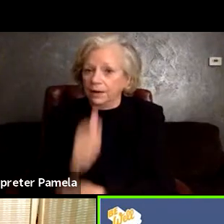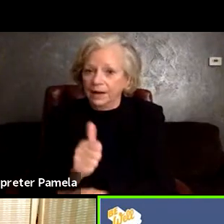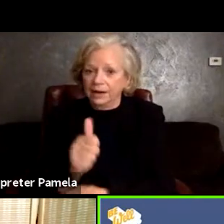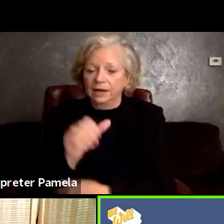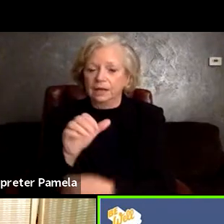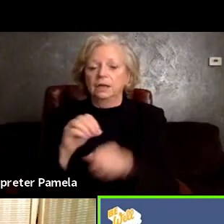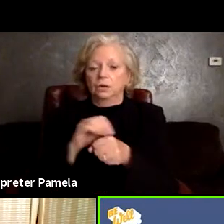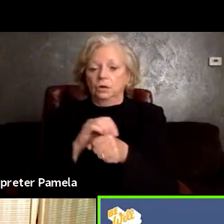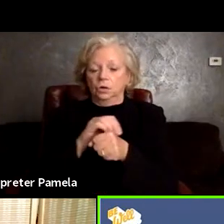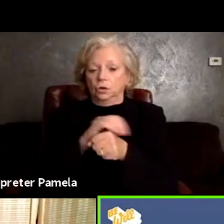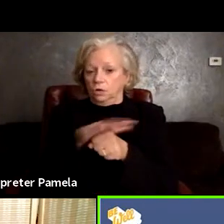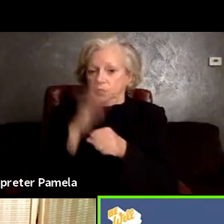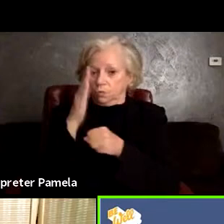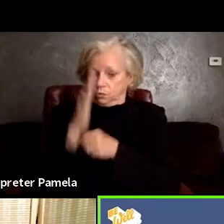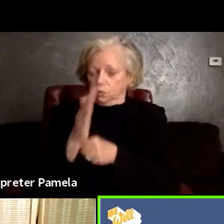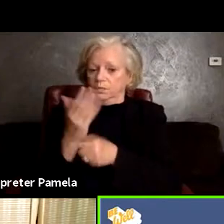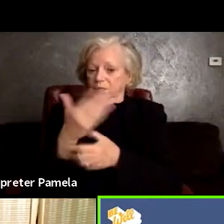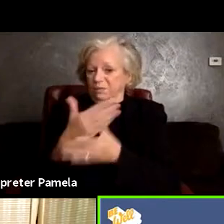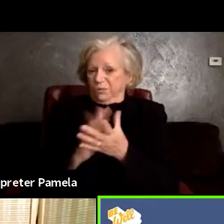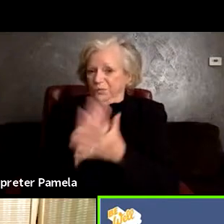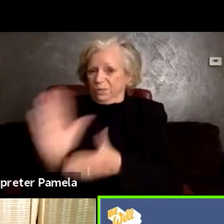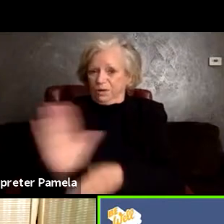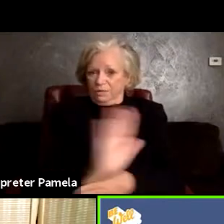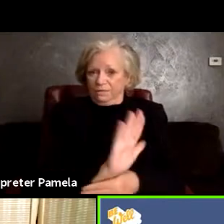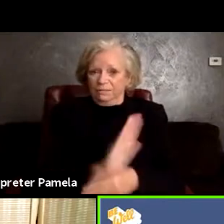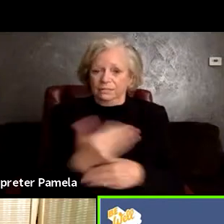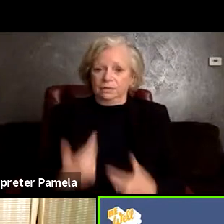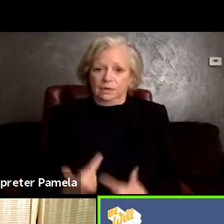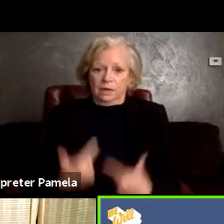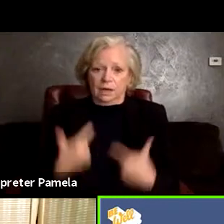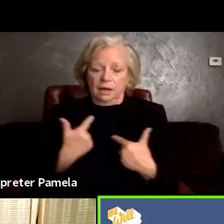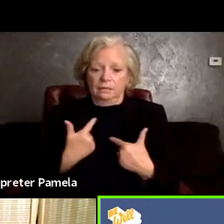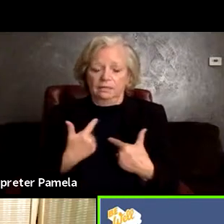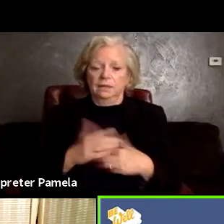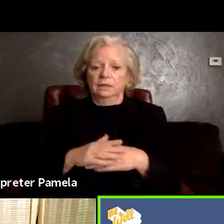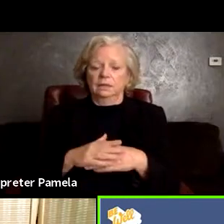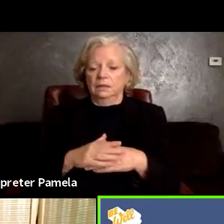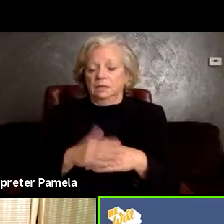get exposed to it over time, maybe this winter, maybe next winter.